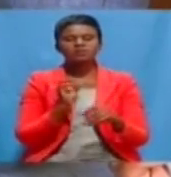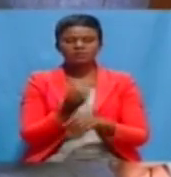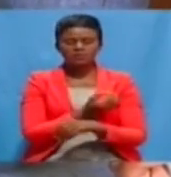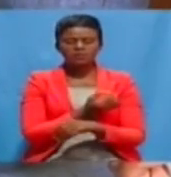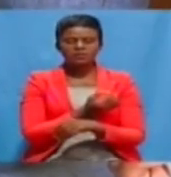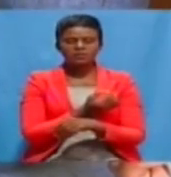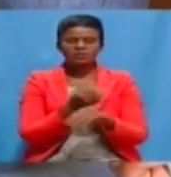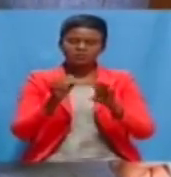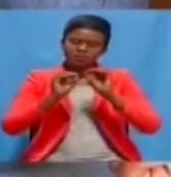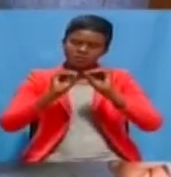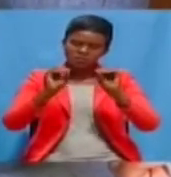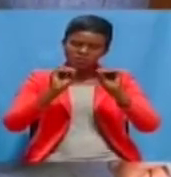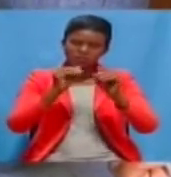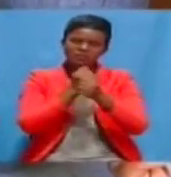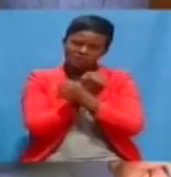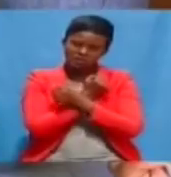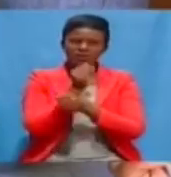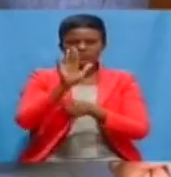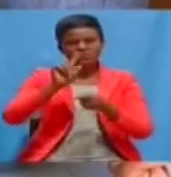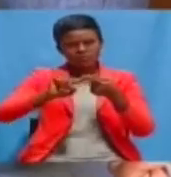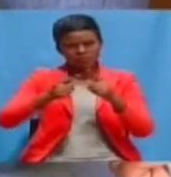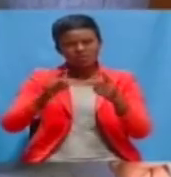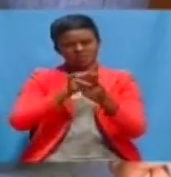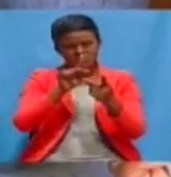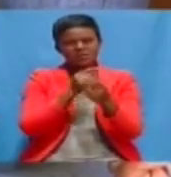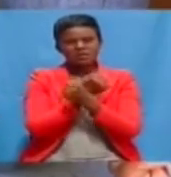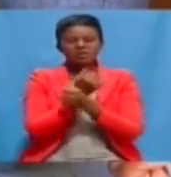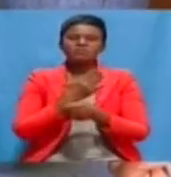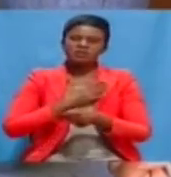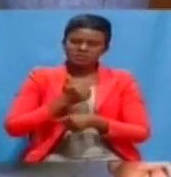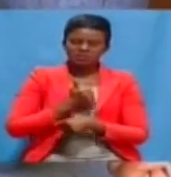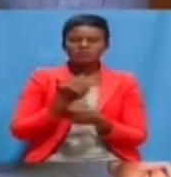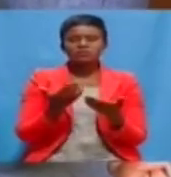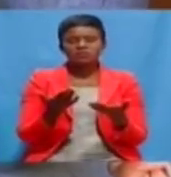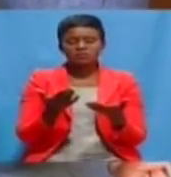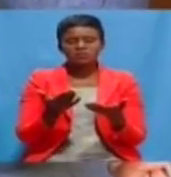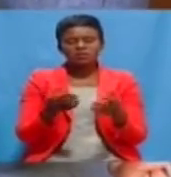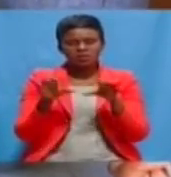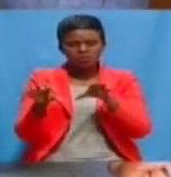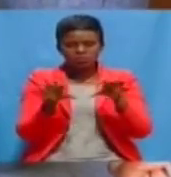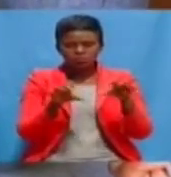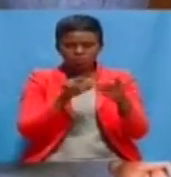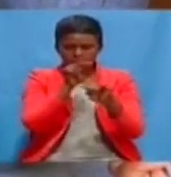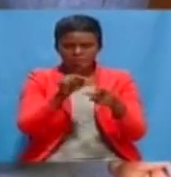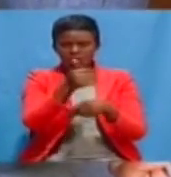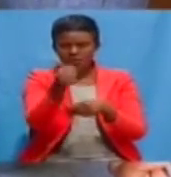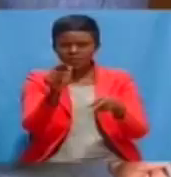he teaches love your neighbor as you love yourself. Do unto others as you would have them do unto you.